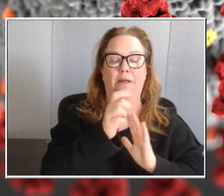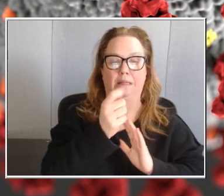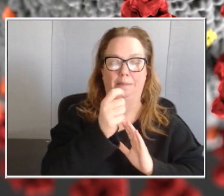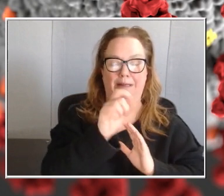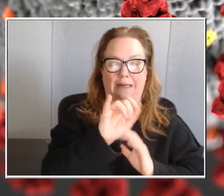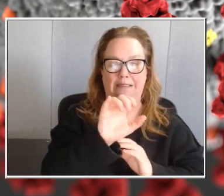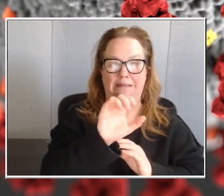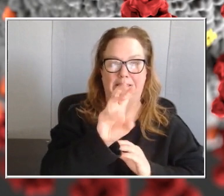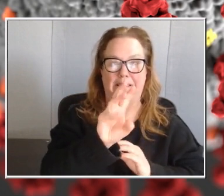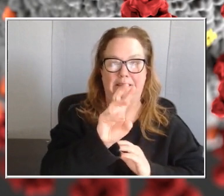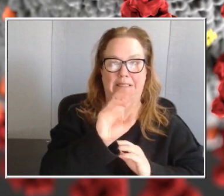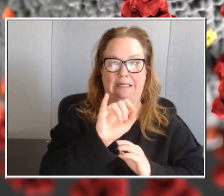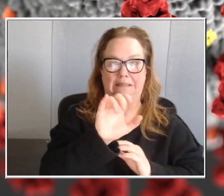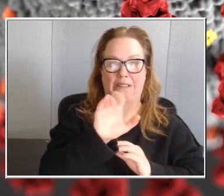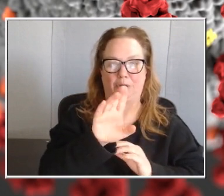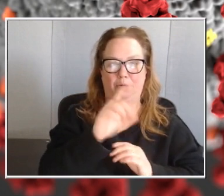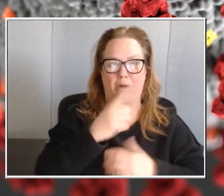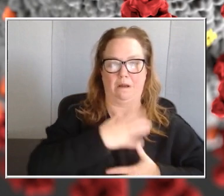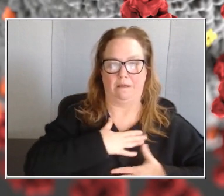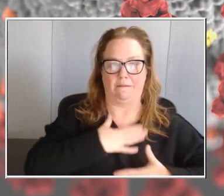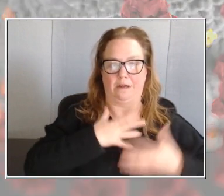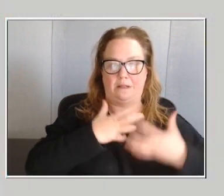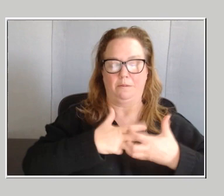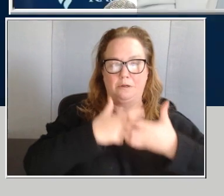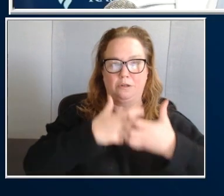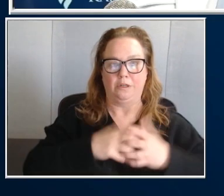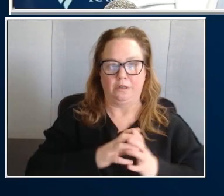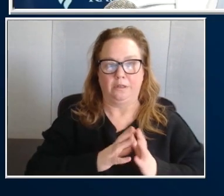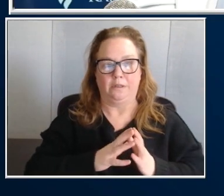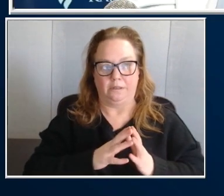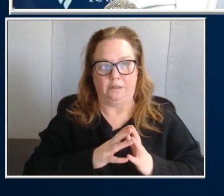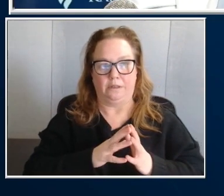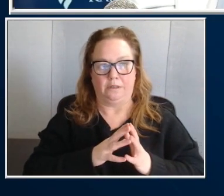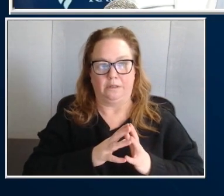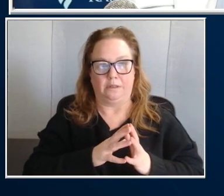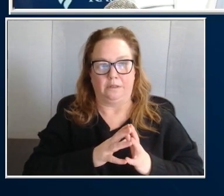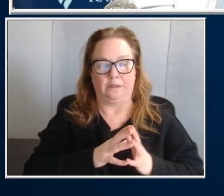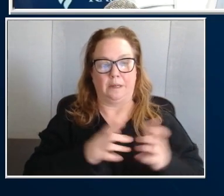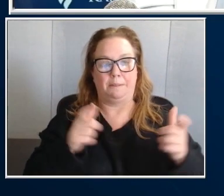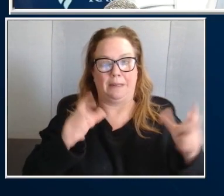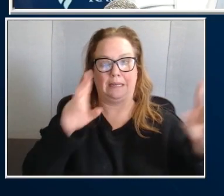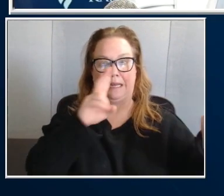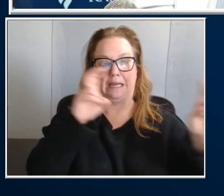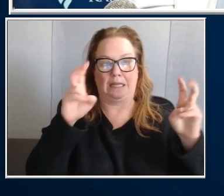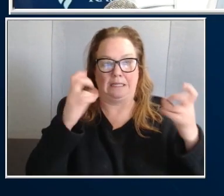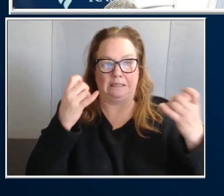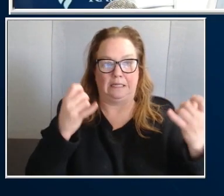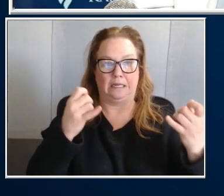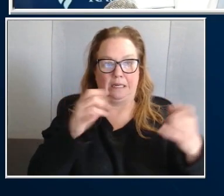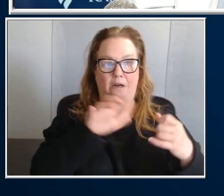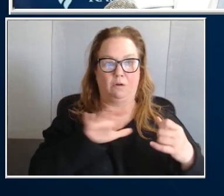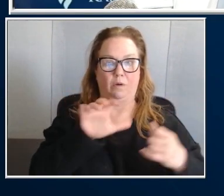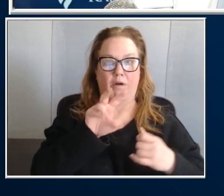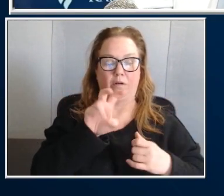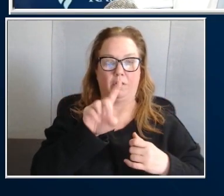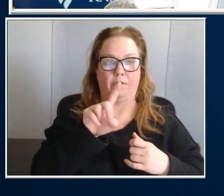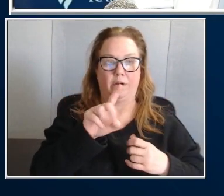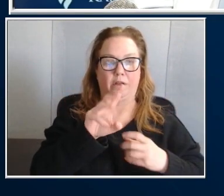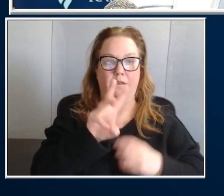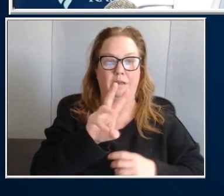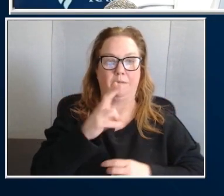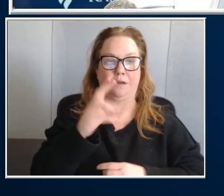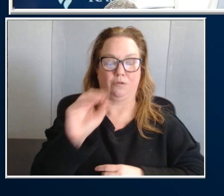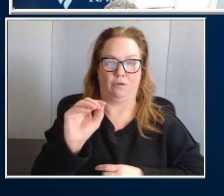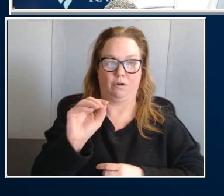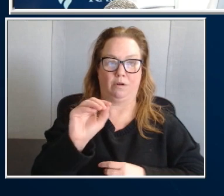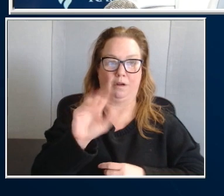the ICU and 1 on the ventilator. You know, lots of big headlines out there today are still around COVID about the World Health Organization. They updated